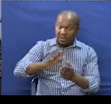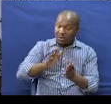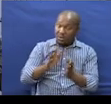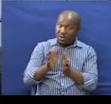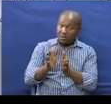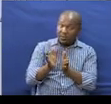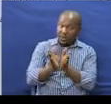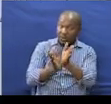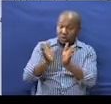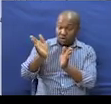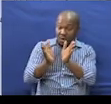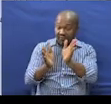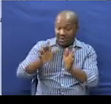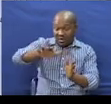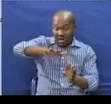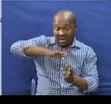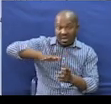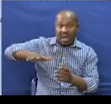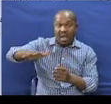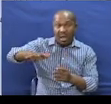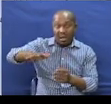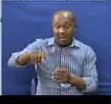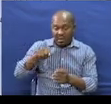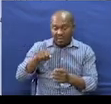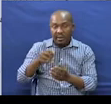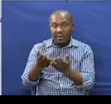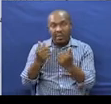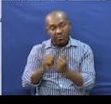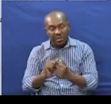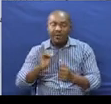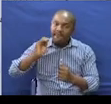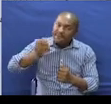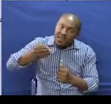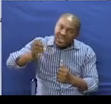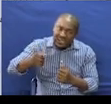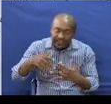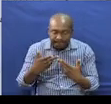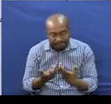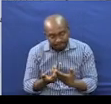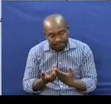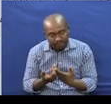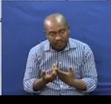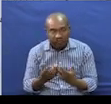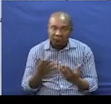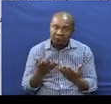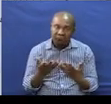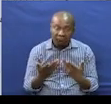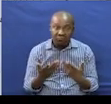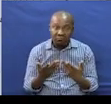Remember, I said geographical areas, it can be a village, or such